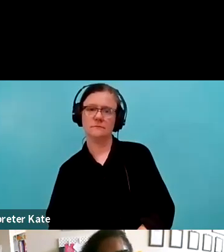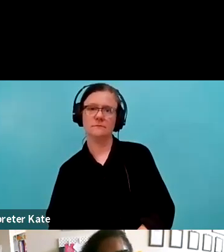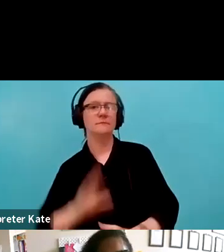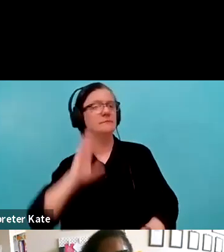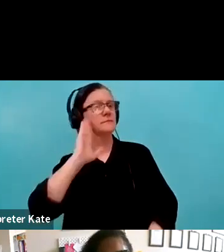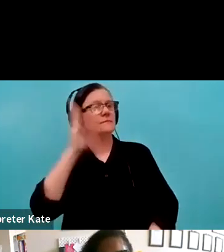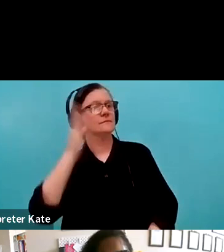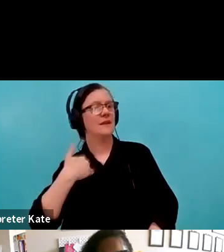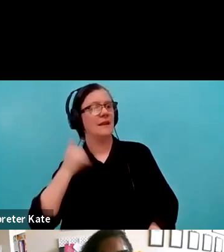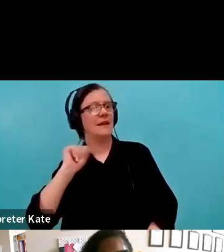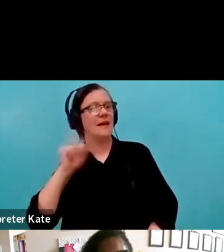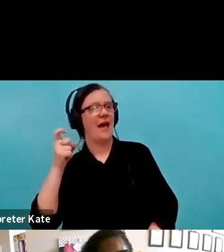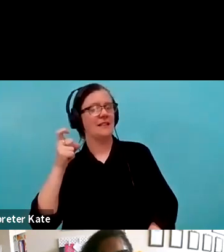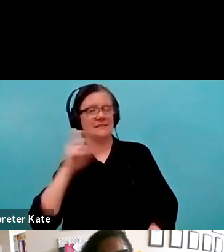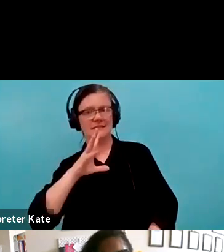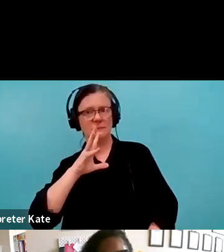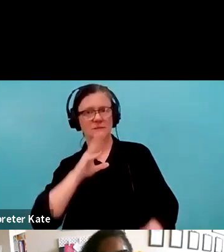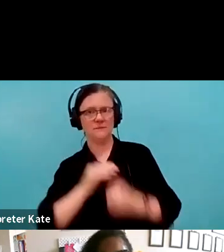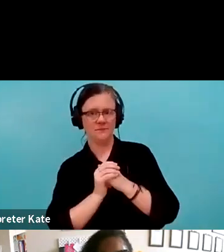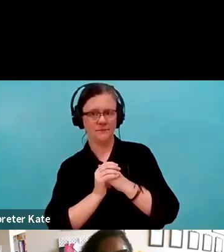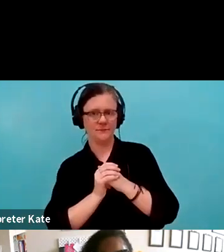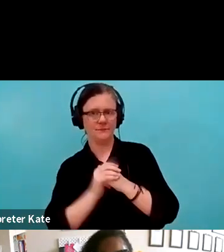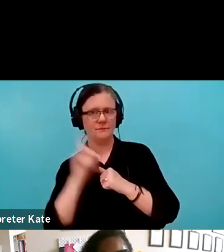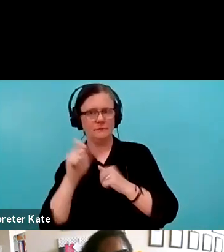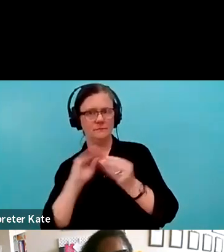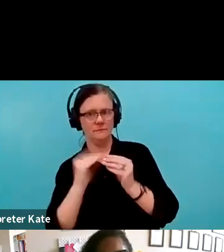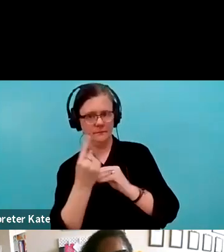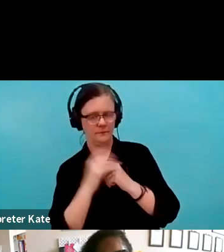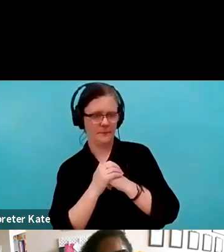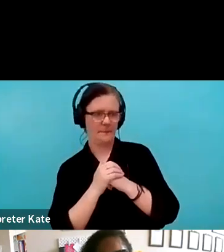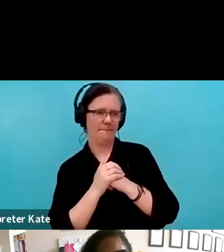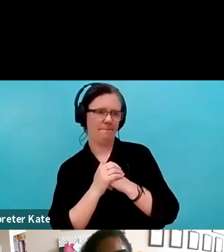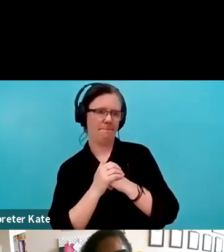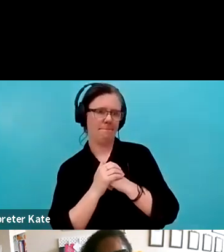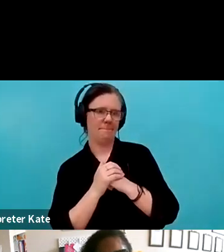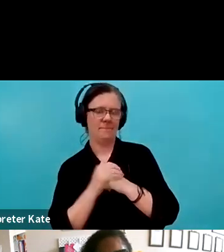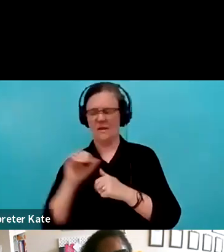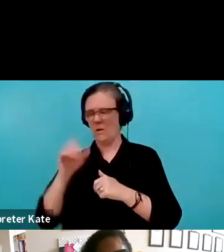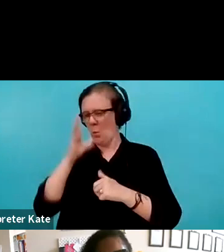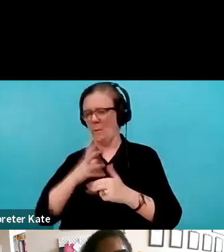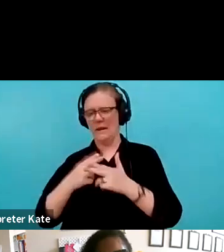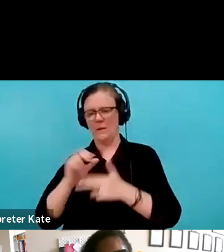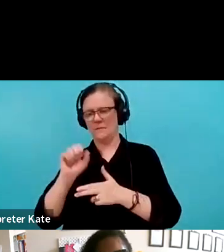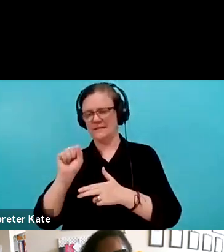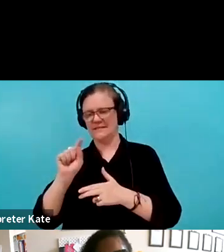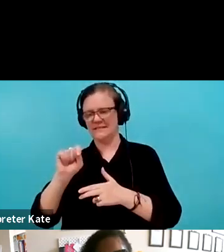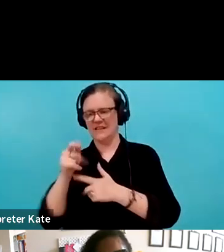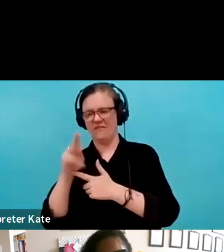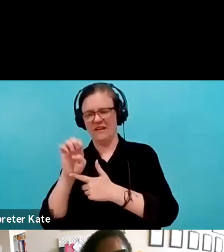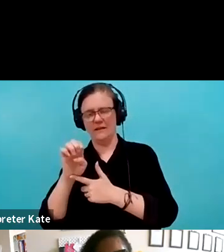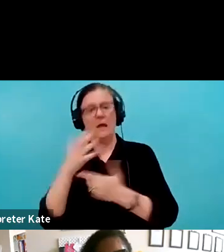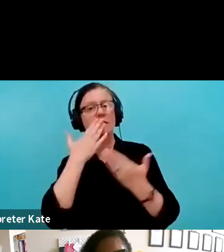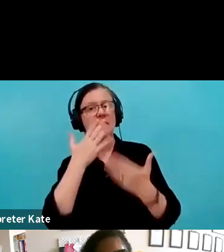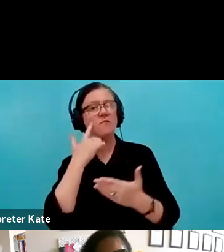Hi, this is Alex speaking. Our first question is from Stephanie. Thank you all for sharing your